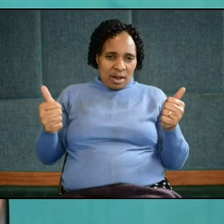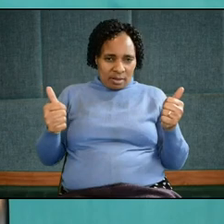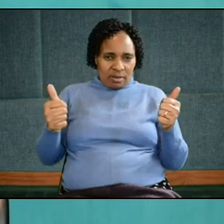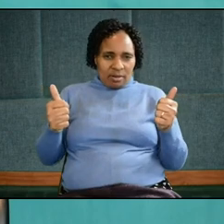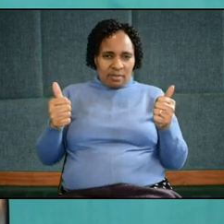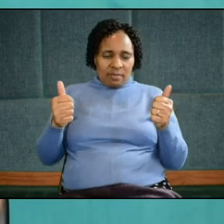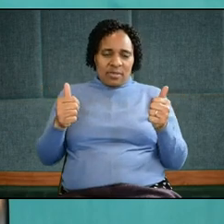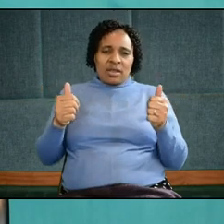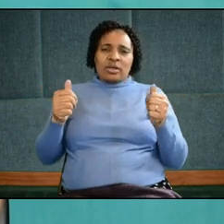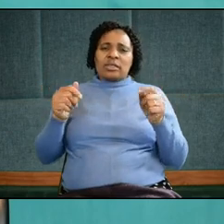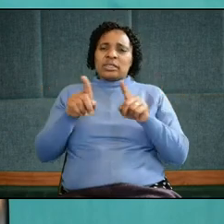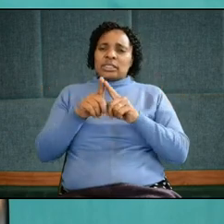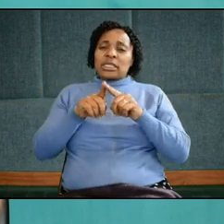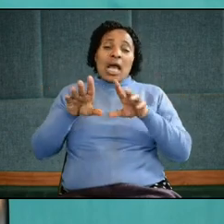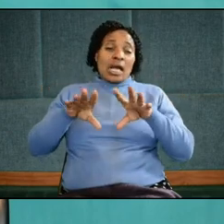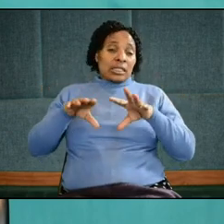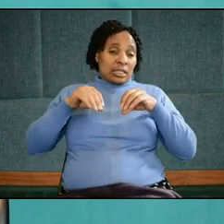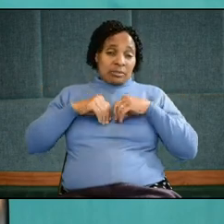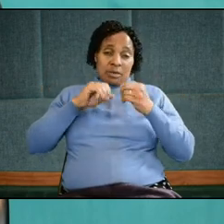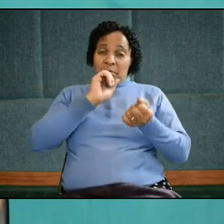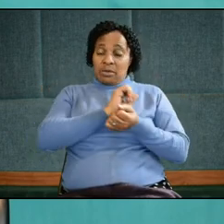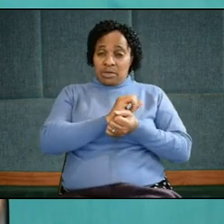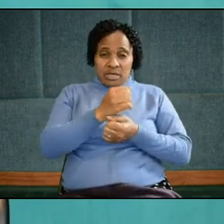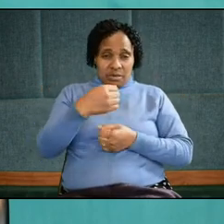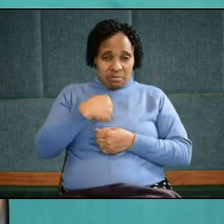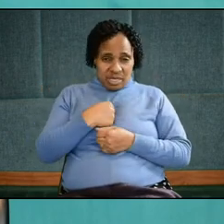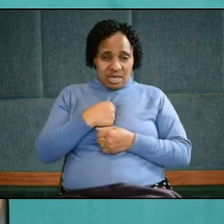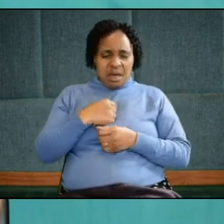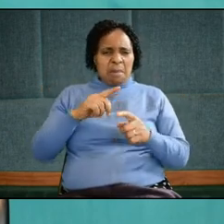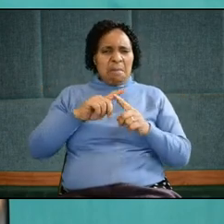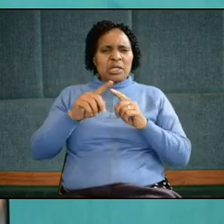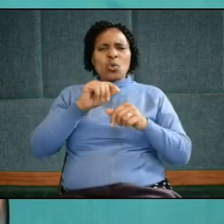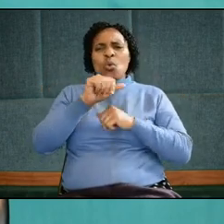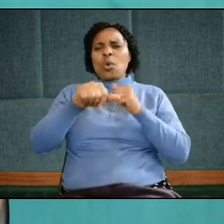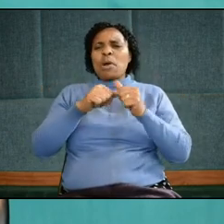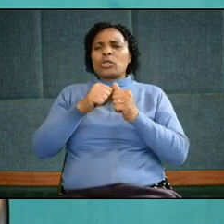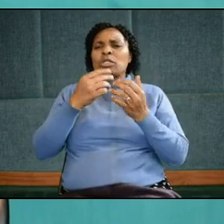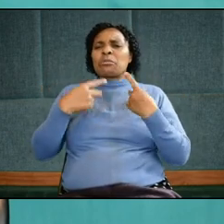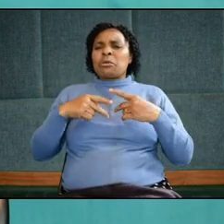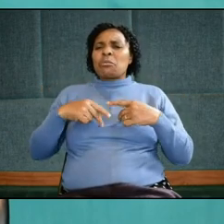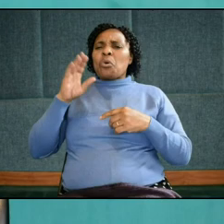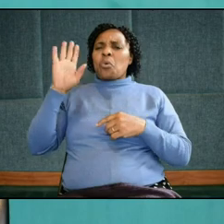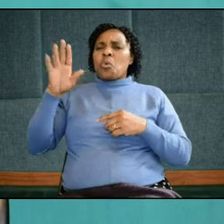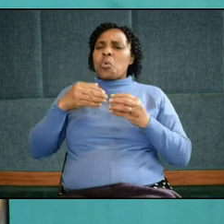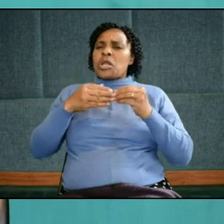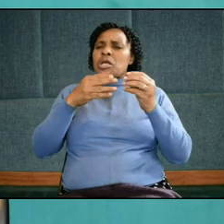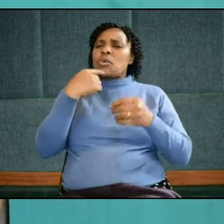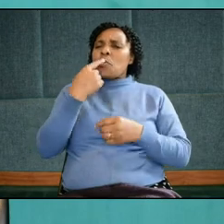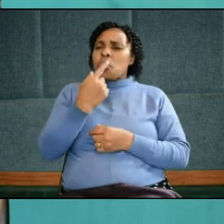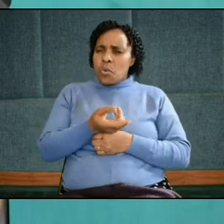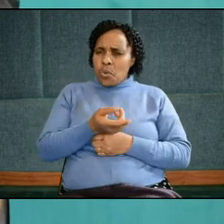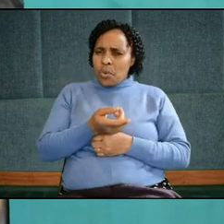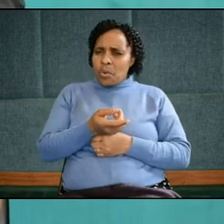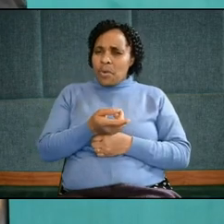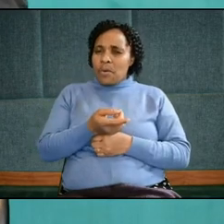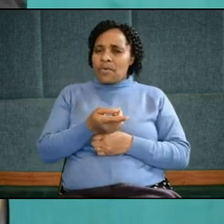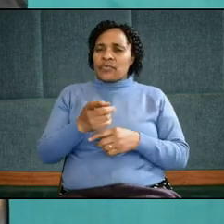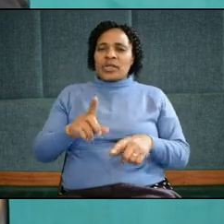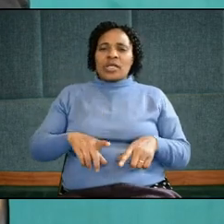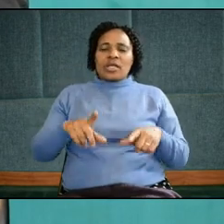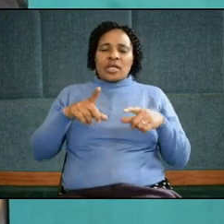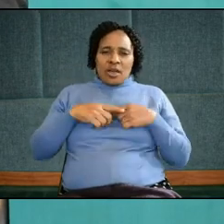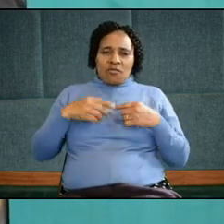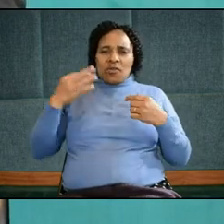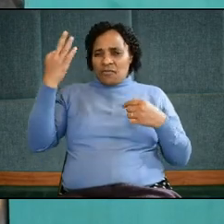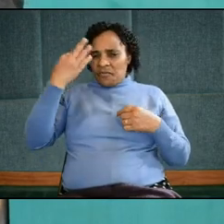I love you. I'll accept the punishment you've given to me, but what about your people? Who is going to lead them, right? And in life, we are